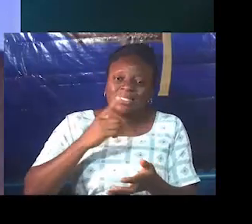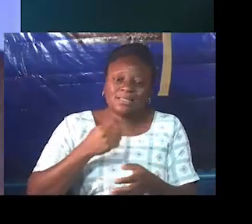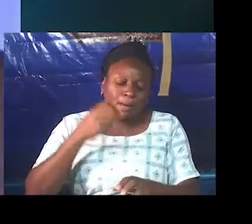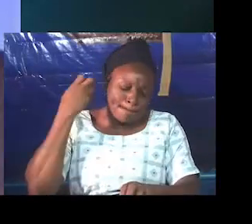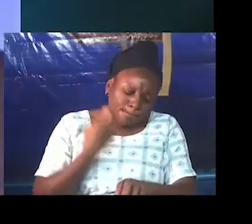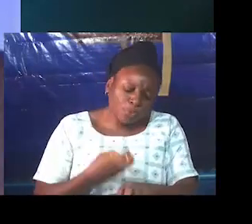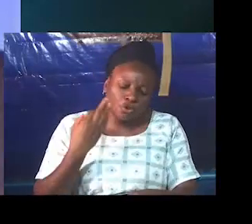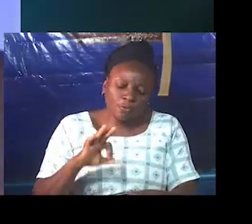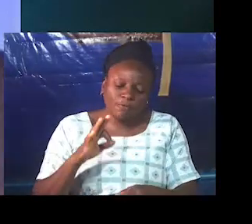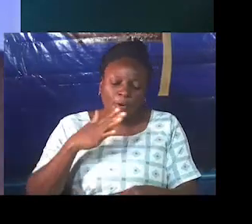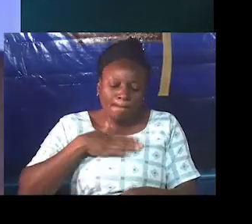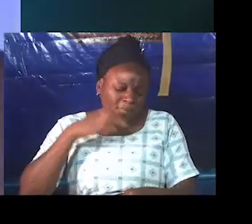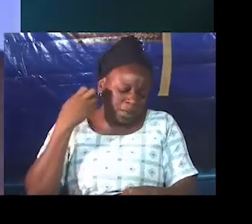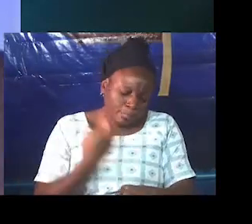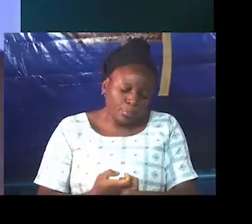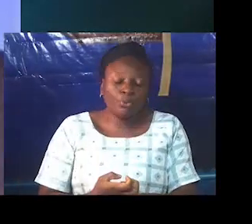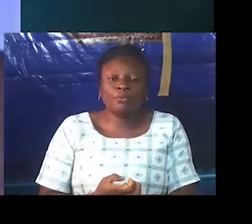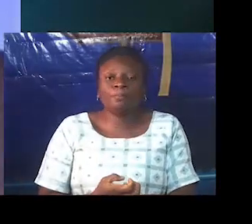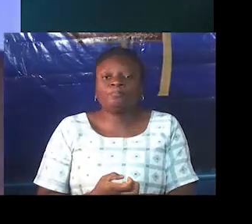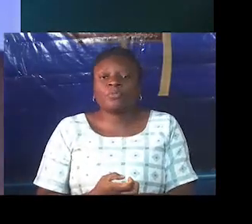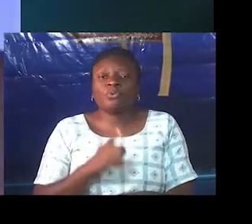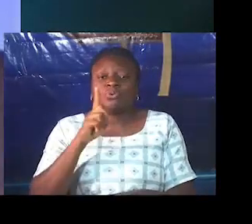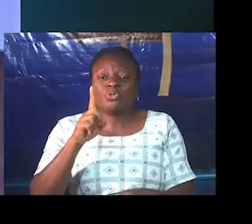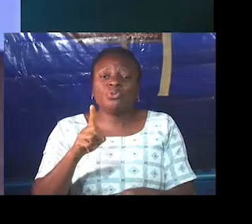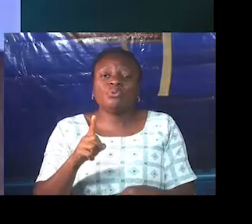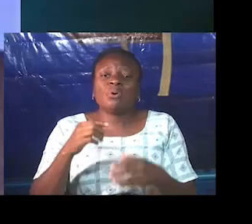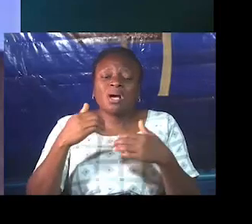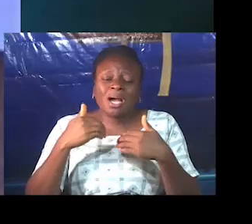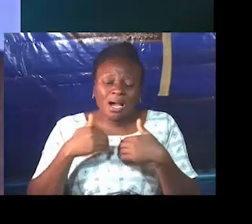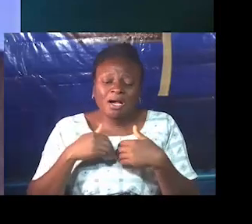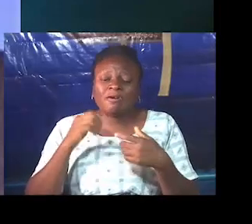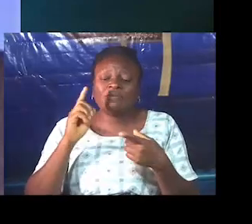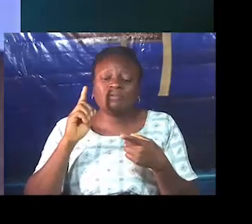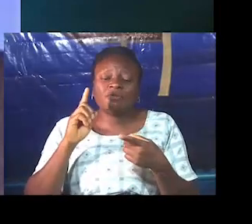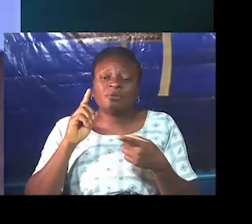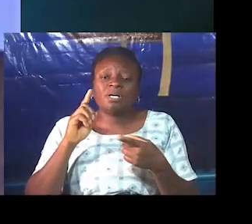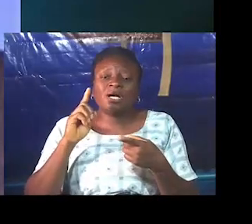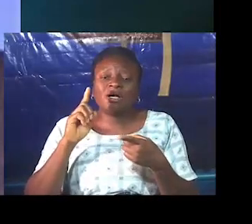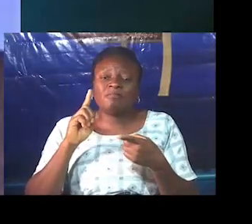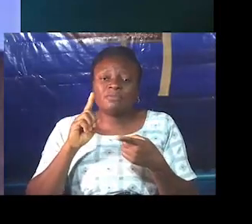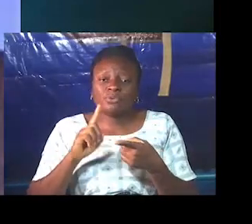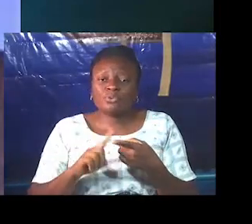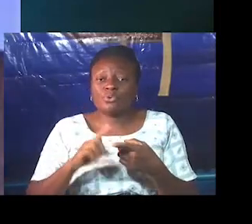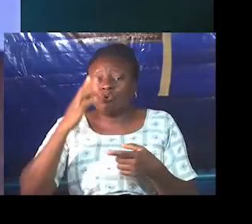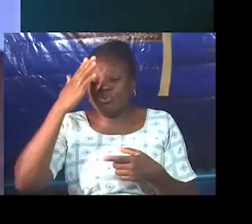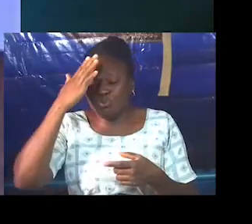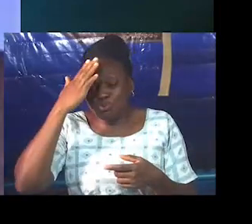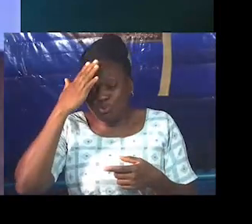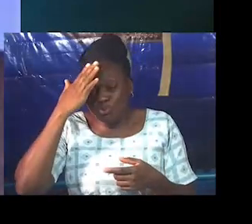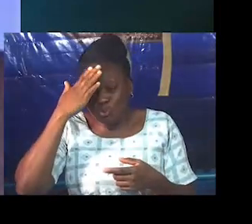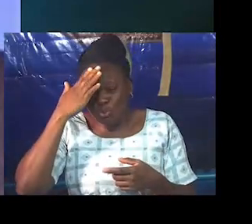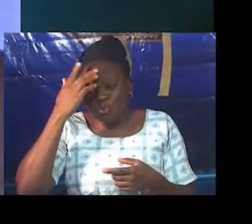conform yourself to the standard of this world. what the world recognizes